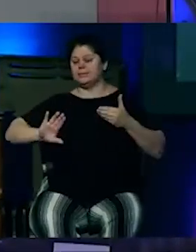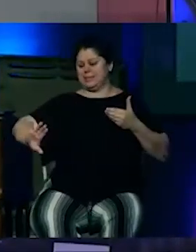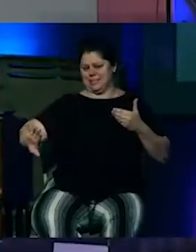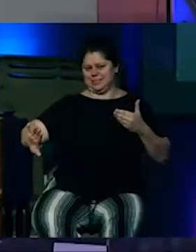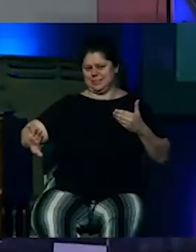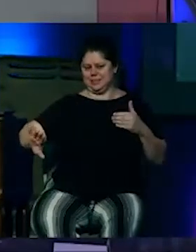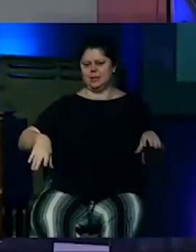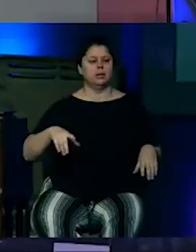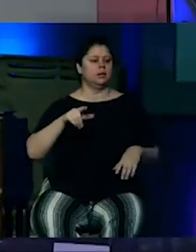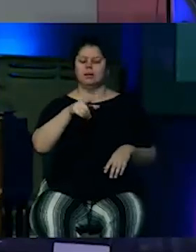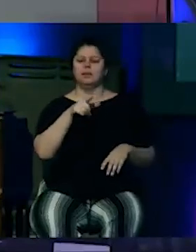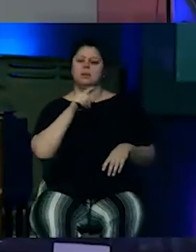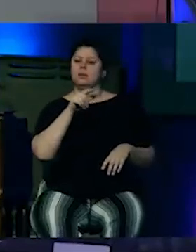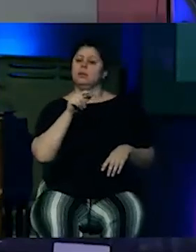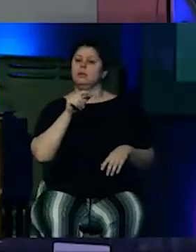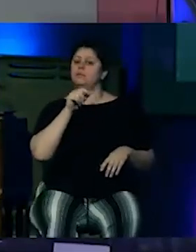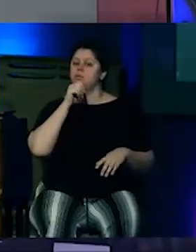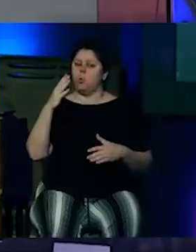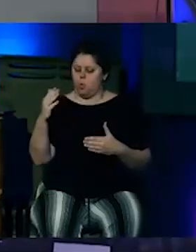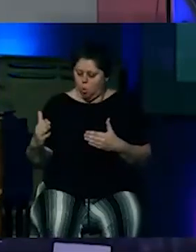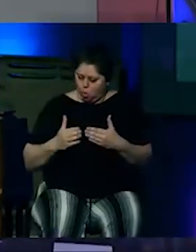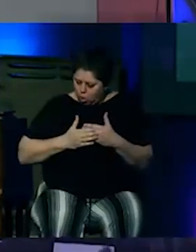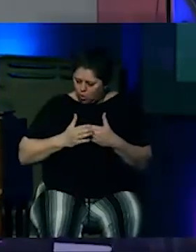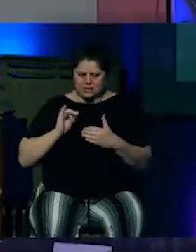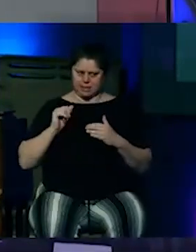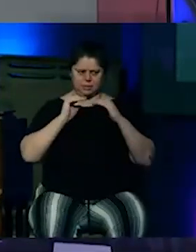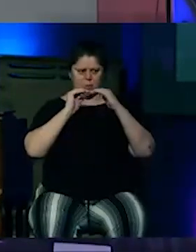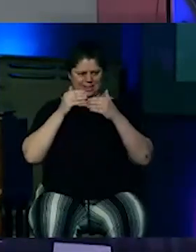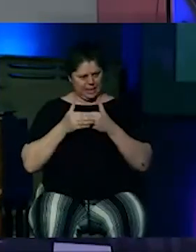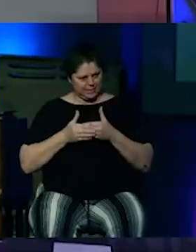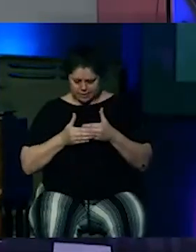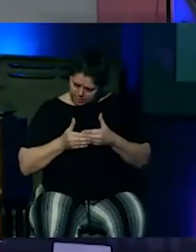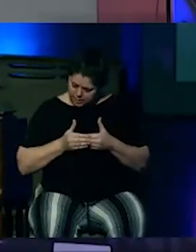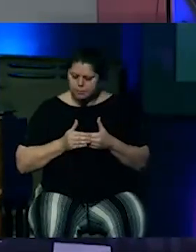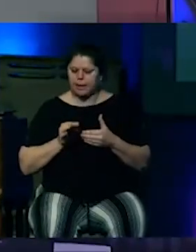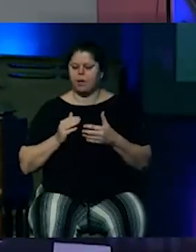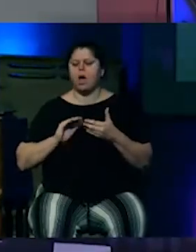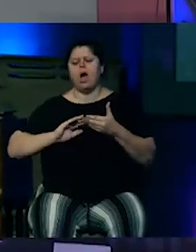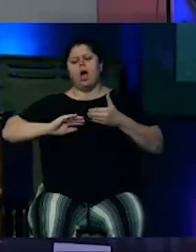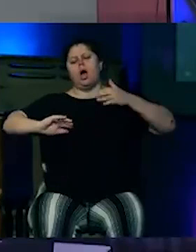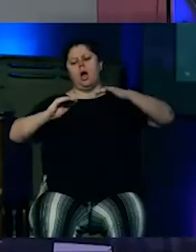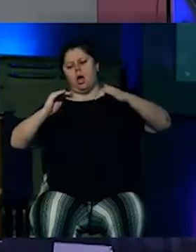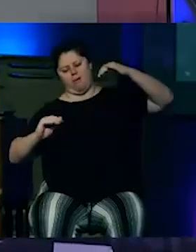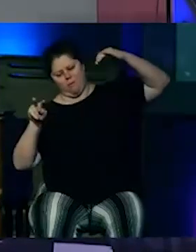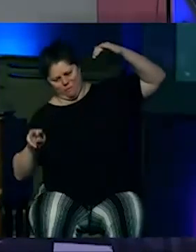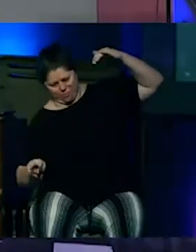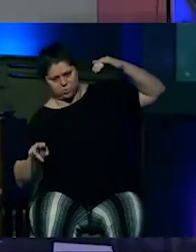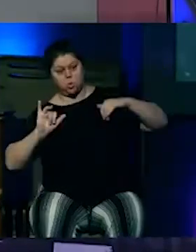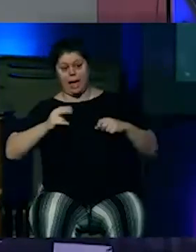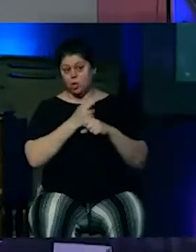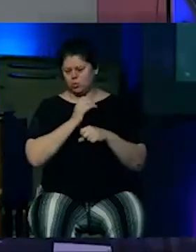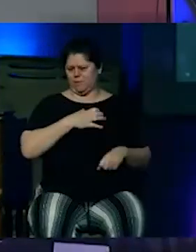don't hold people close. That's the equality of intimacy. And so this, the use of disgust and